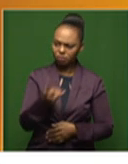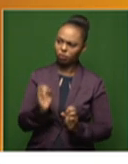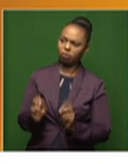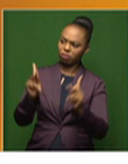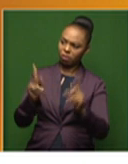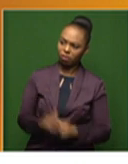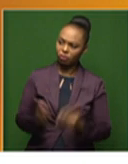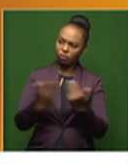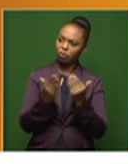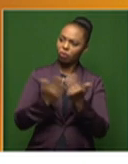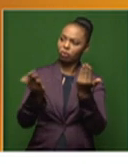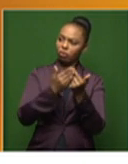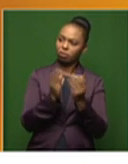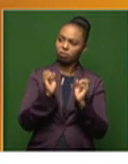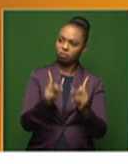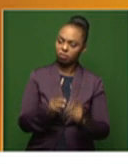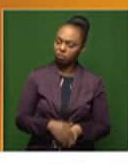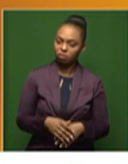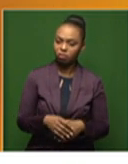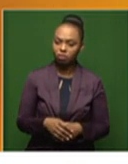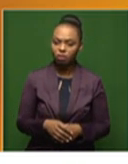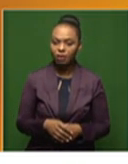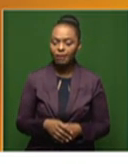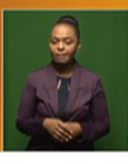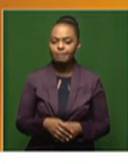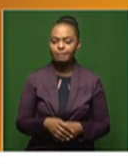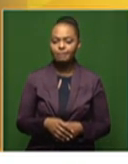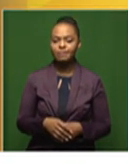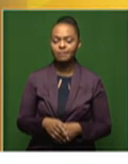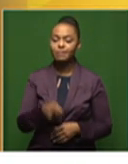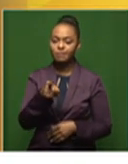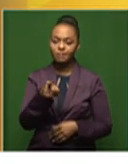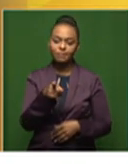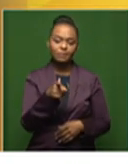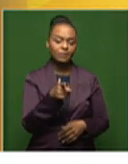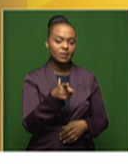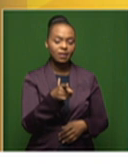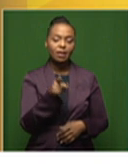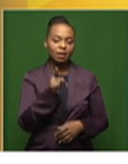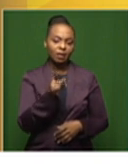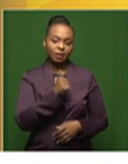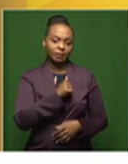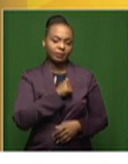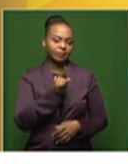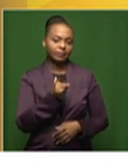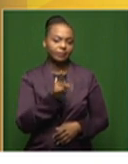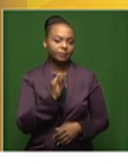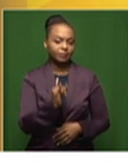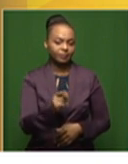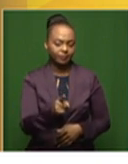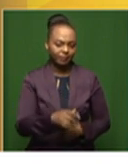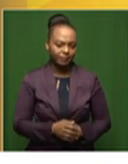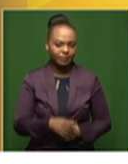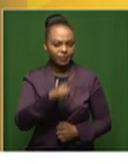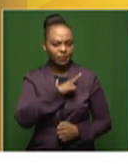appeal. So again, it's just unfortunate that people say that. Our view is very simple. Sorry. Our